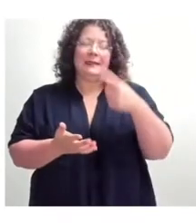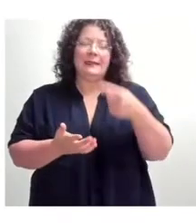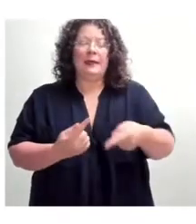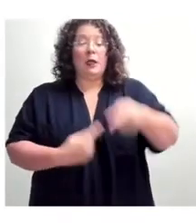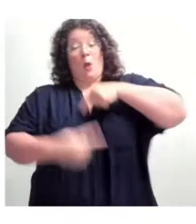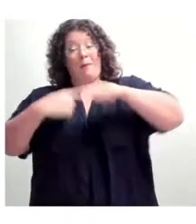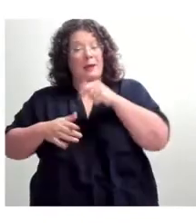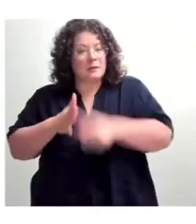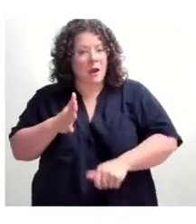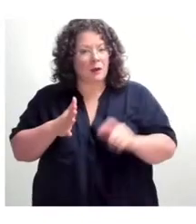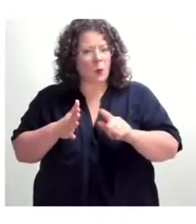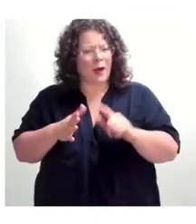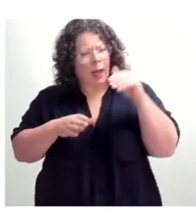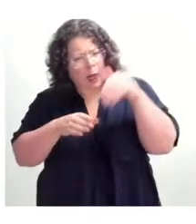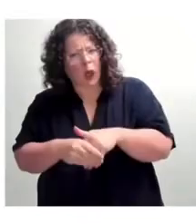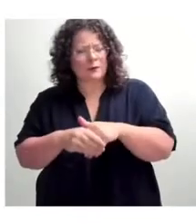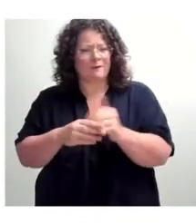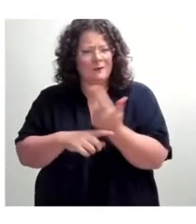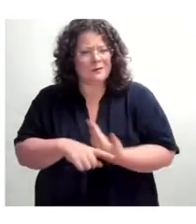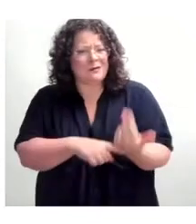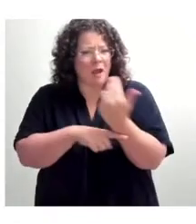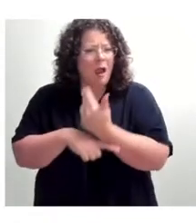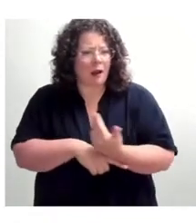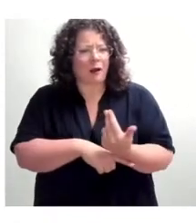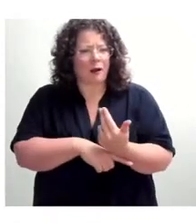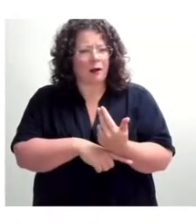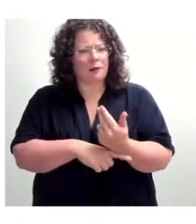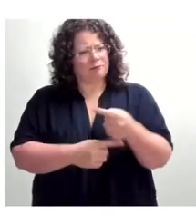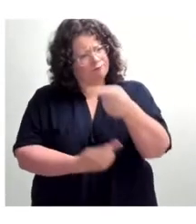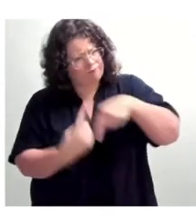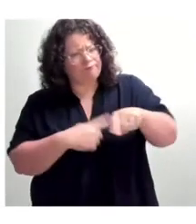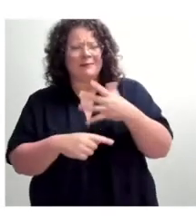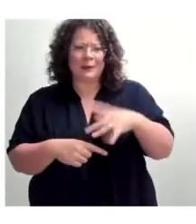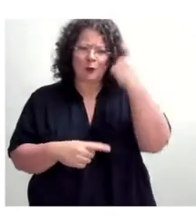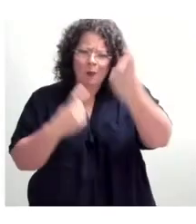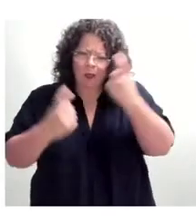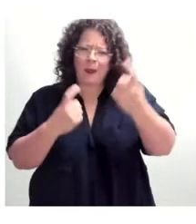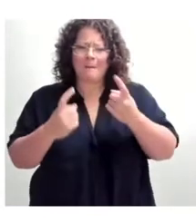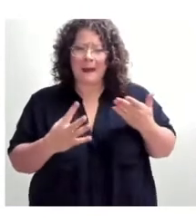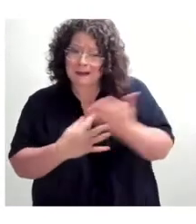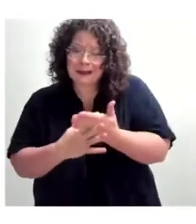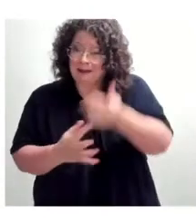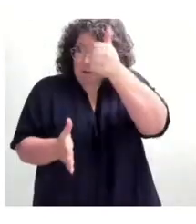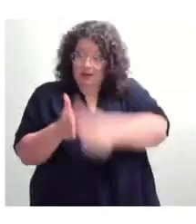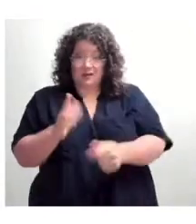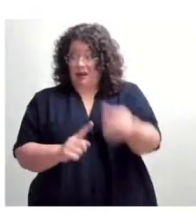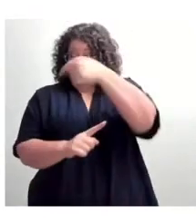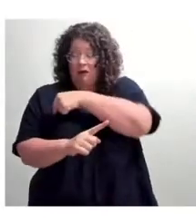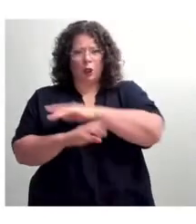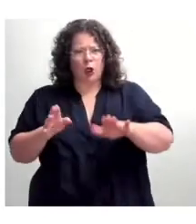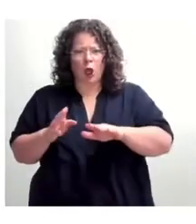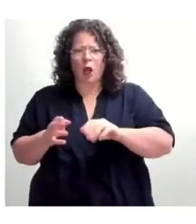better end product as a result. So yeah, great stuff. Thanks, Mark. Leena, should we talk about